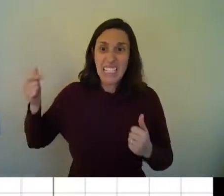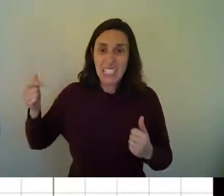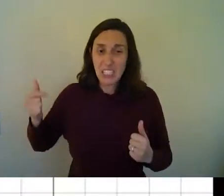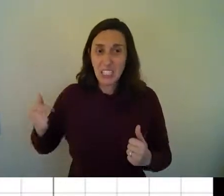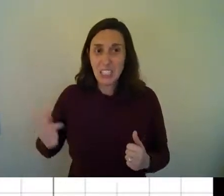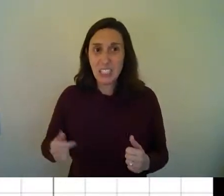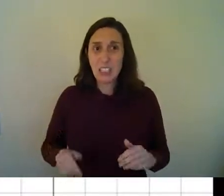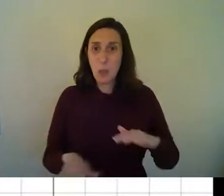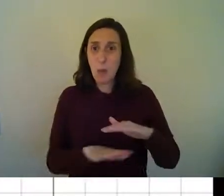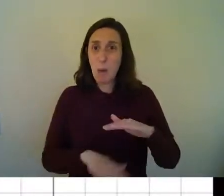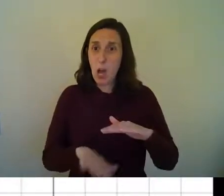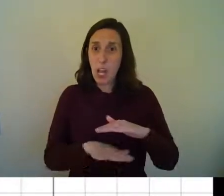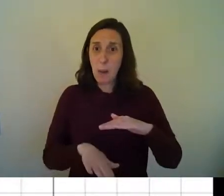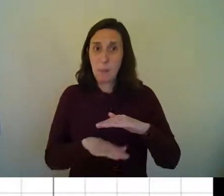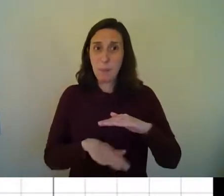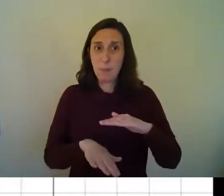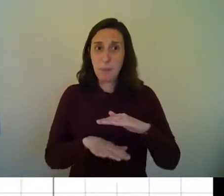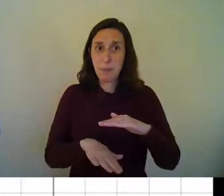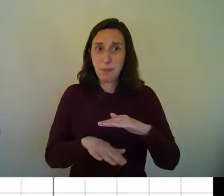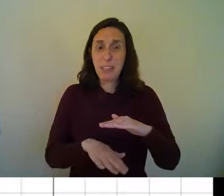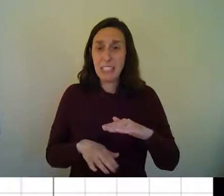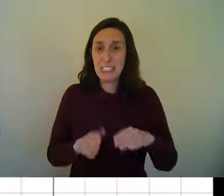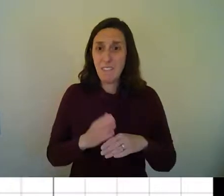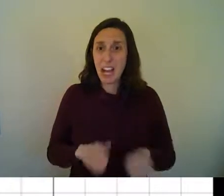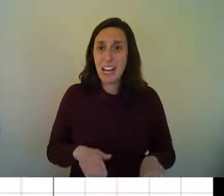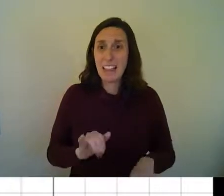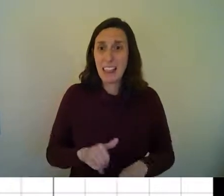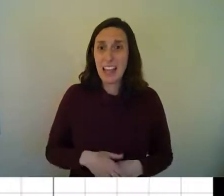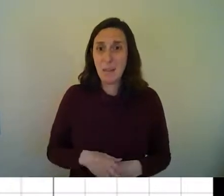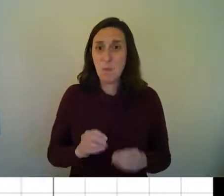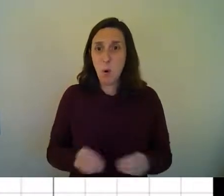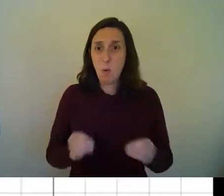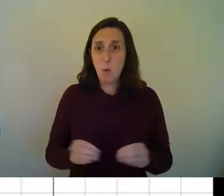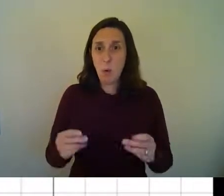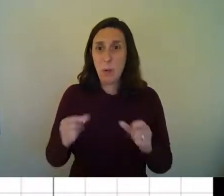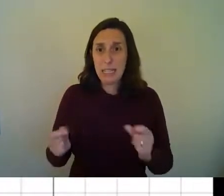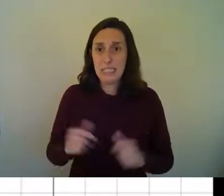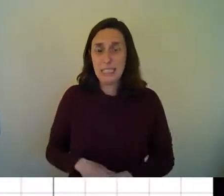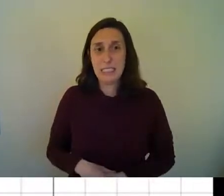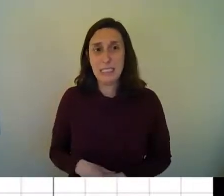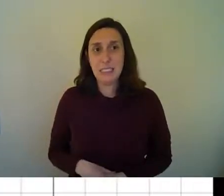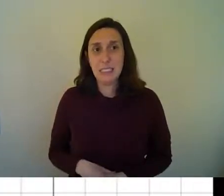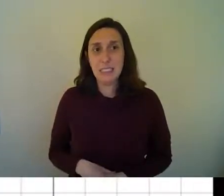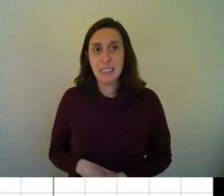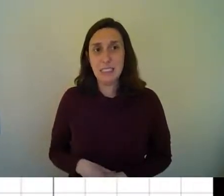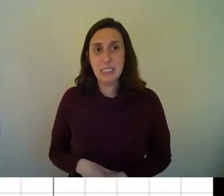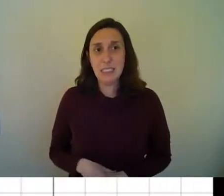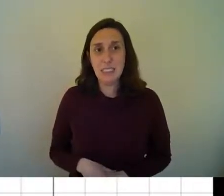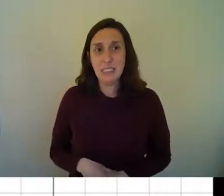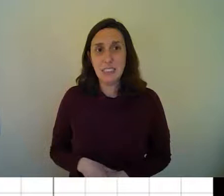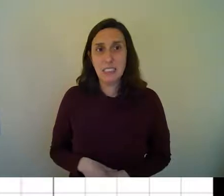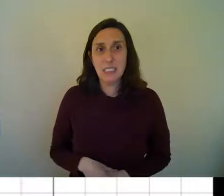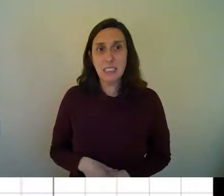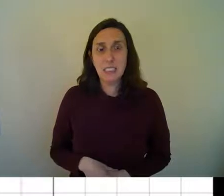so this bottom term is dividing this more and more quickly. Well, when we divide